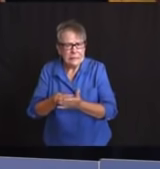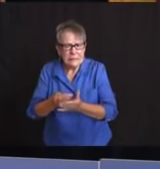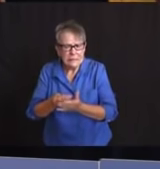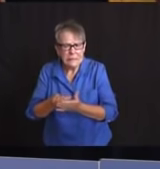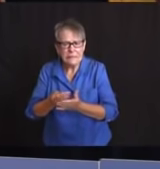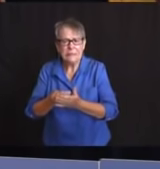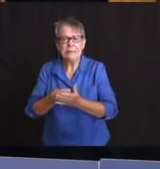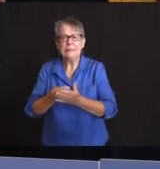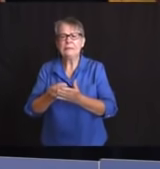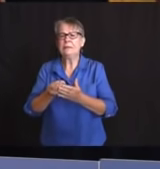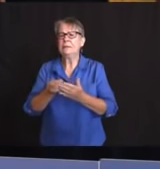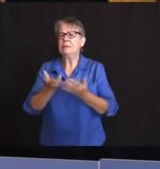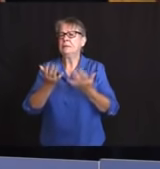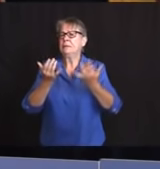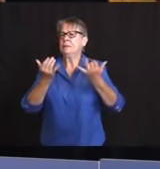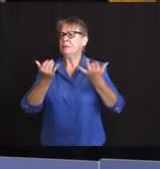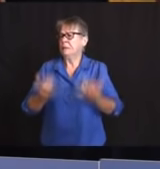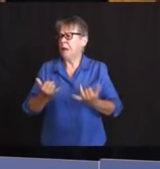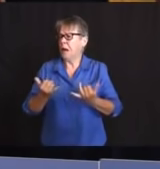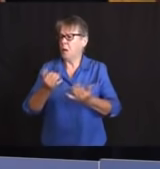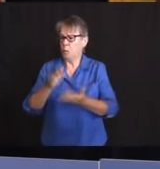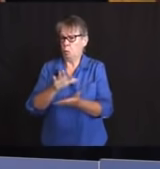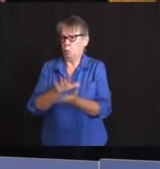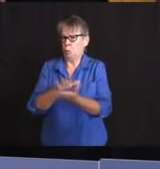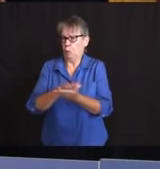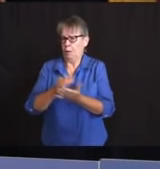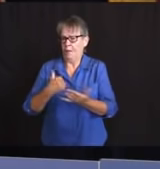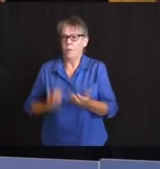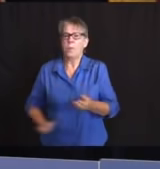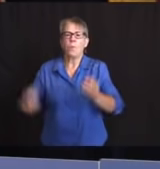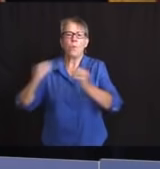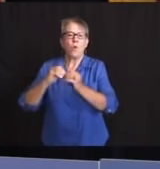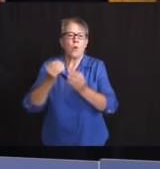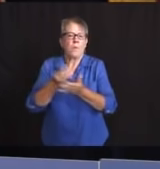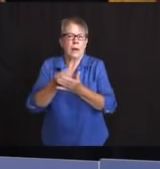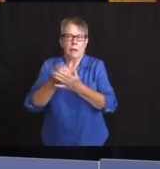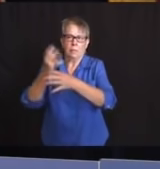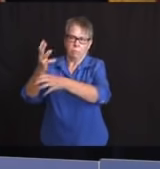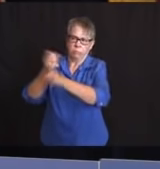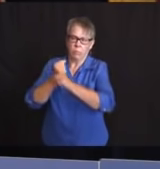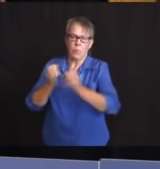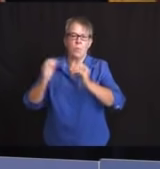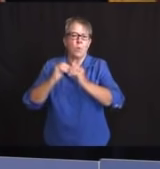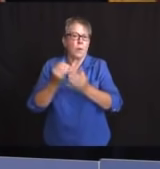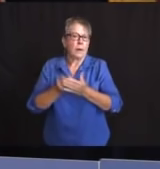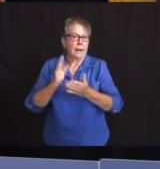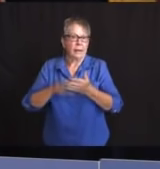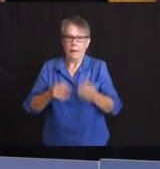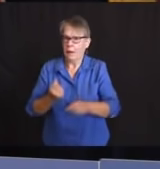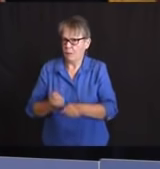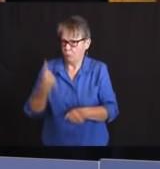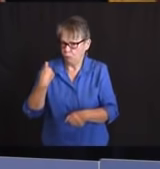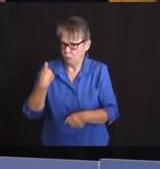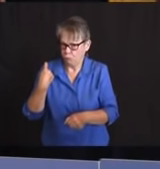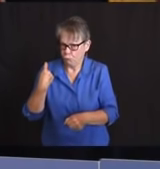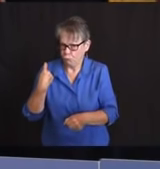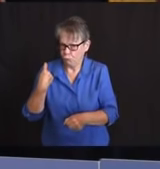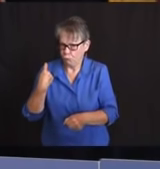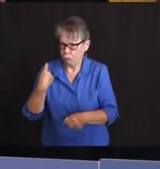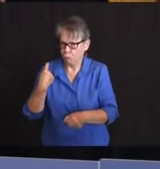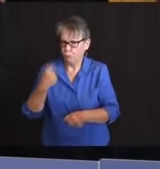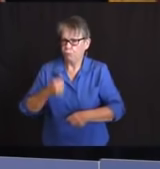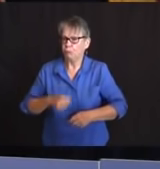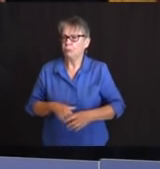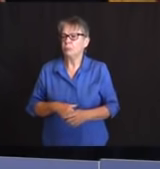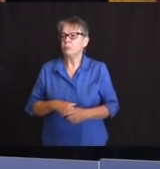additional $68 million going towards high-quality preschool, $10 million of which will be used to establish new preschool programs